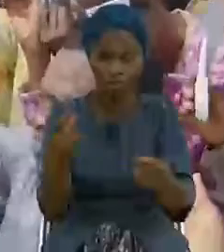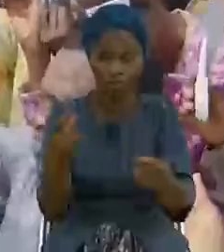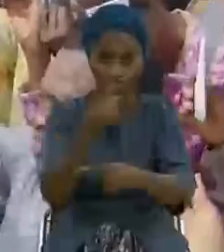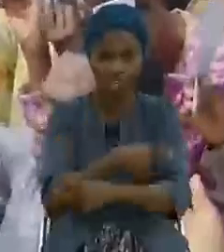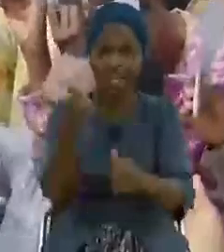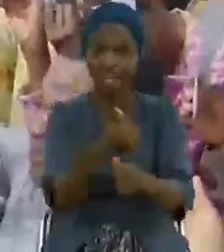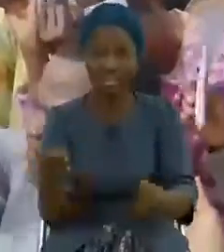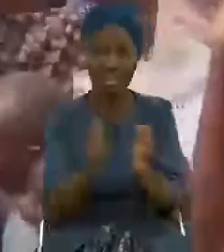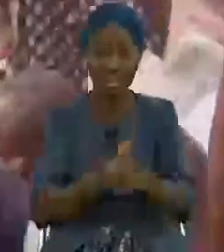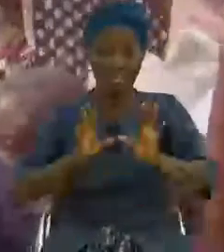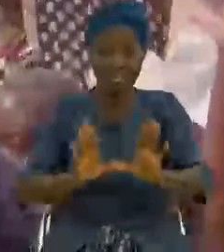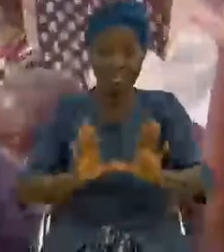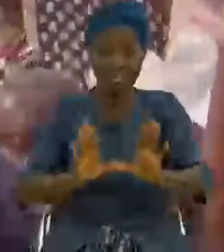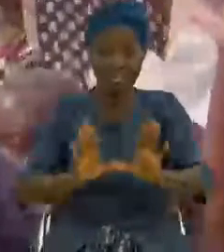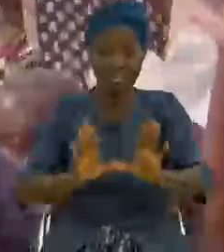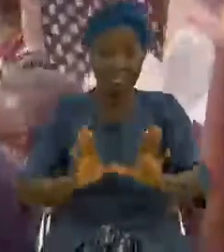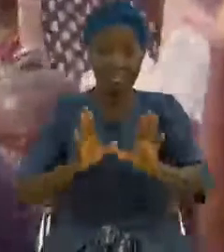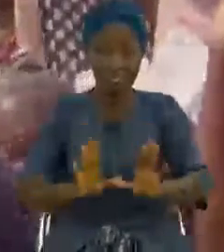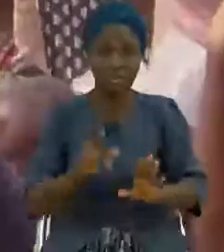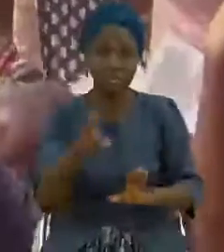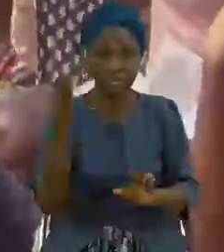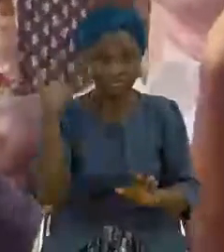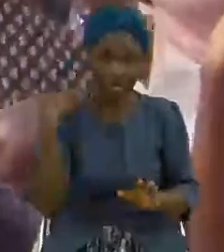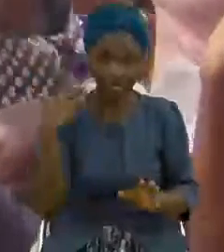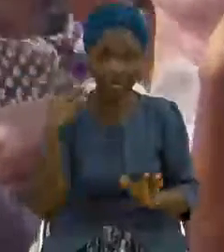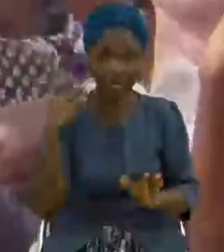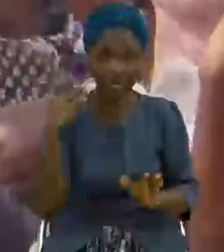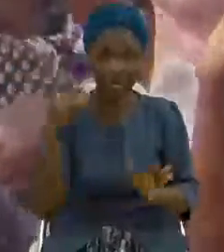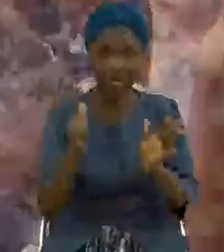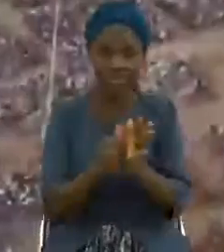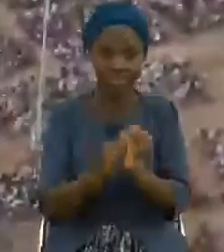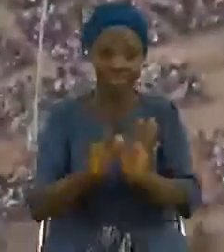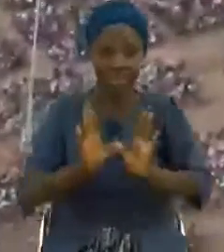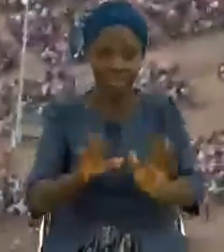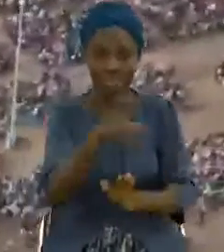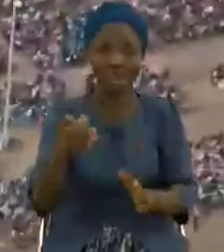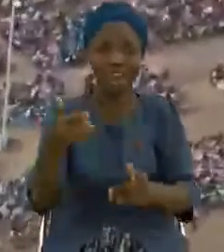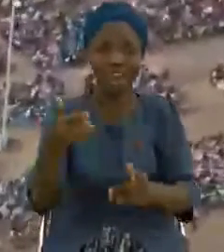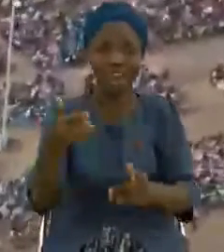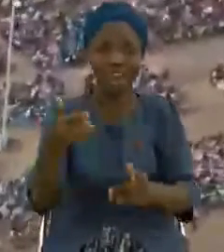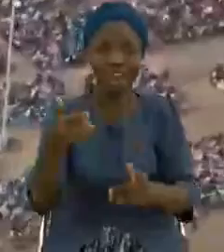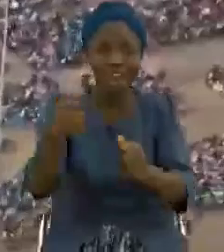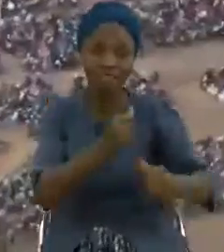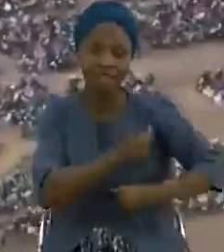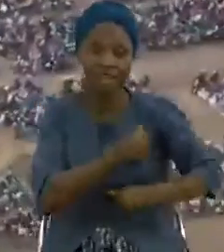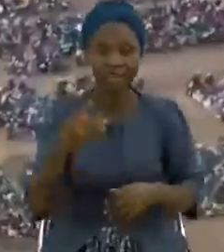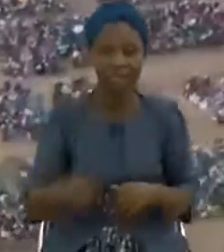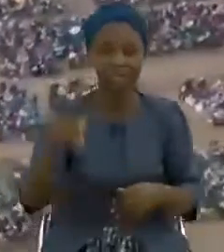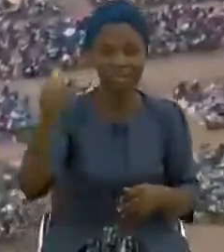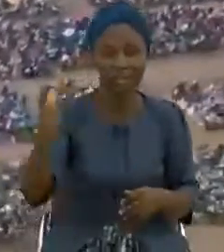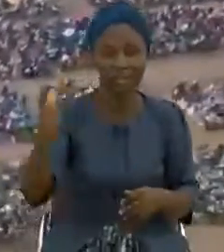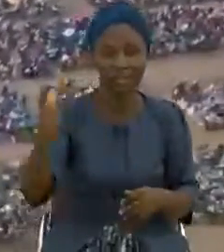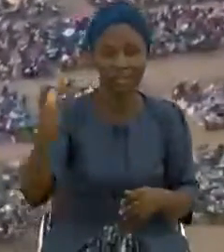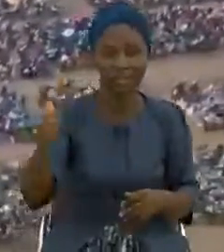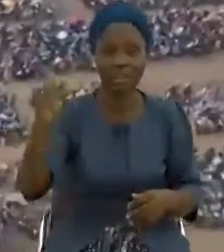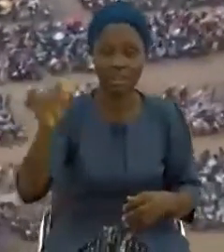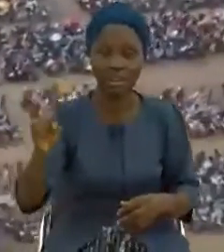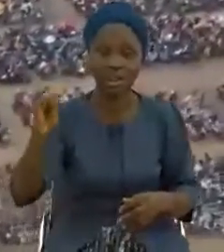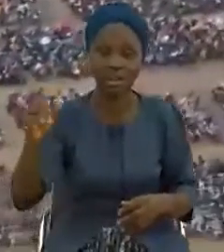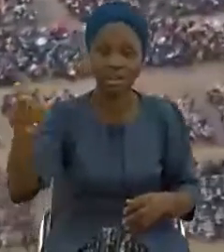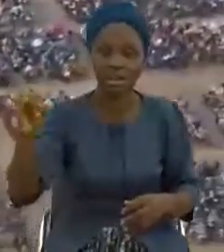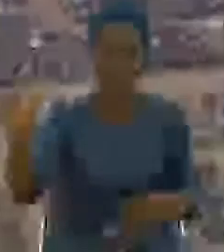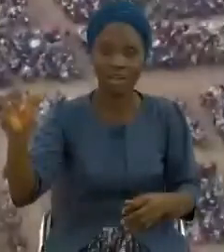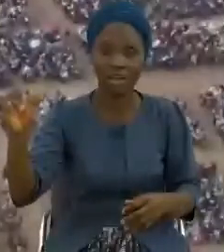army of the Assyrians that will make you to turn back every time you wanted to make a